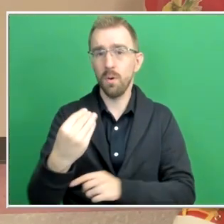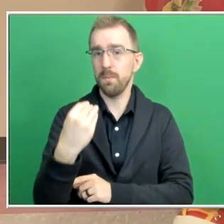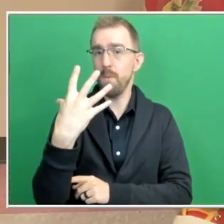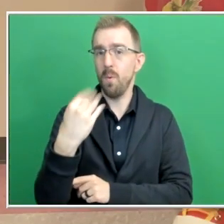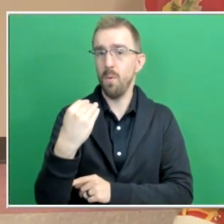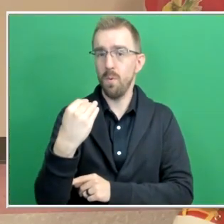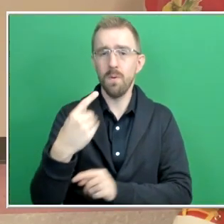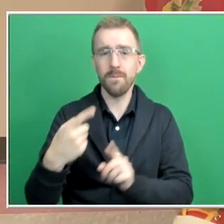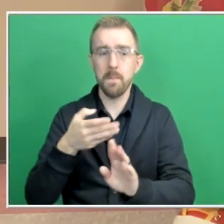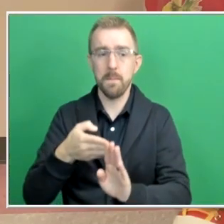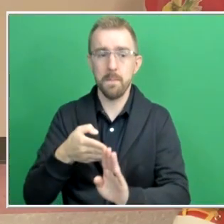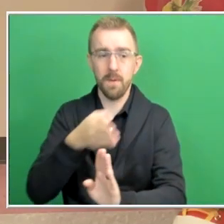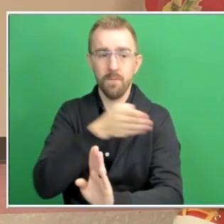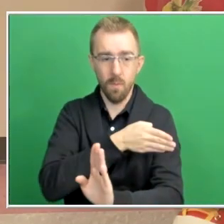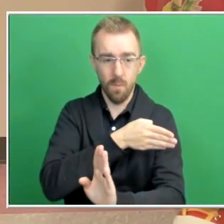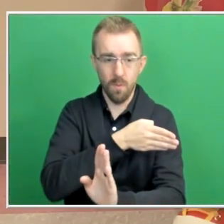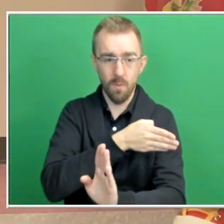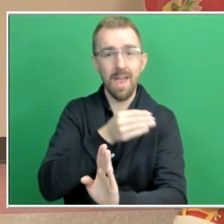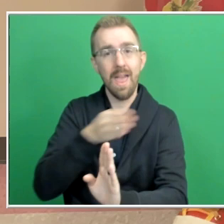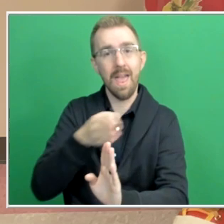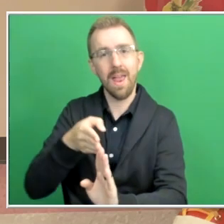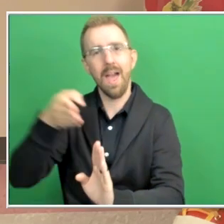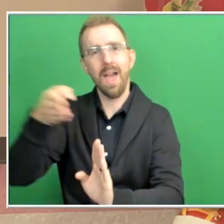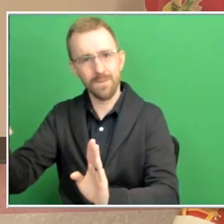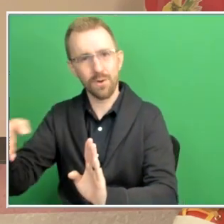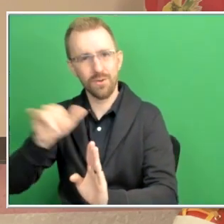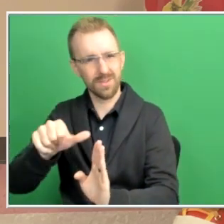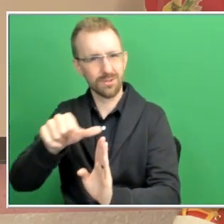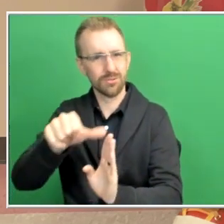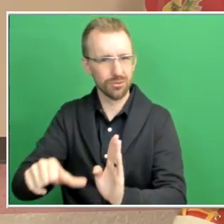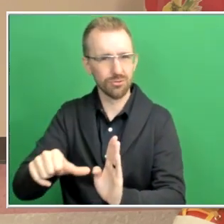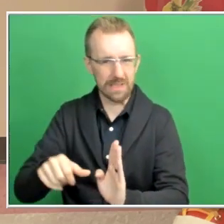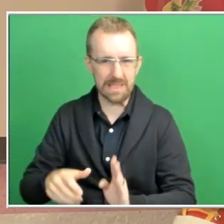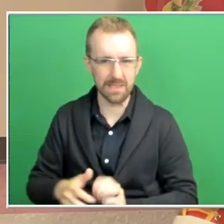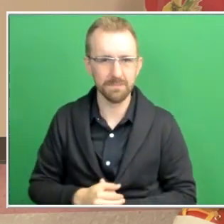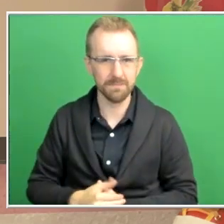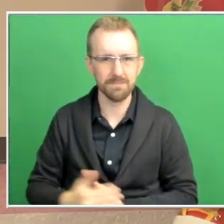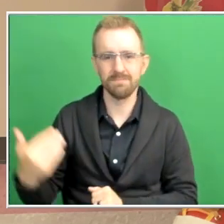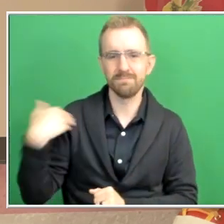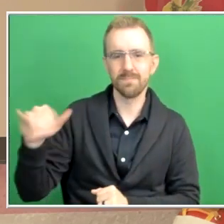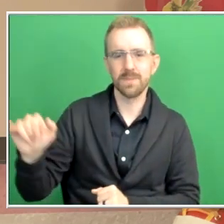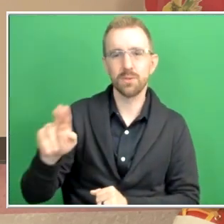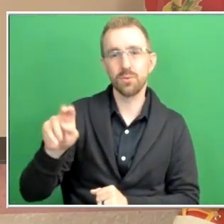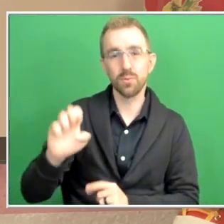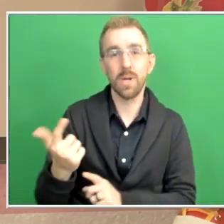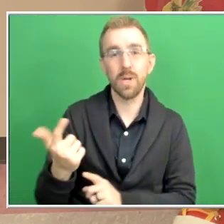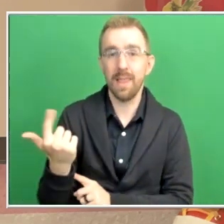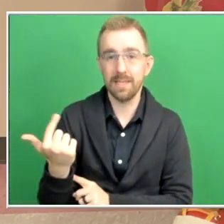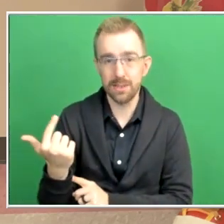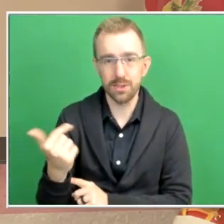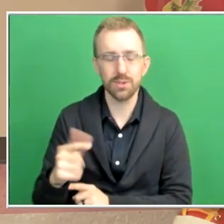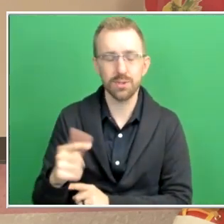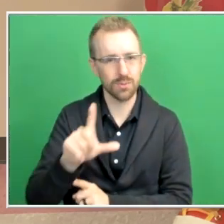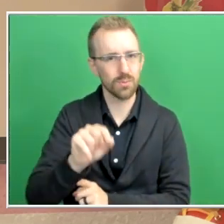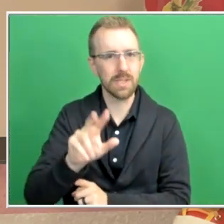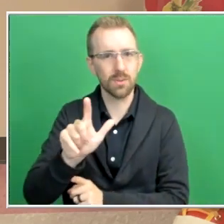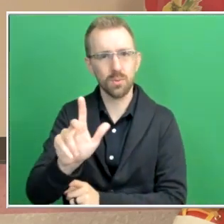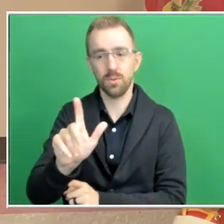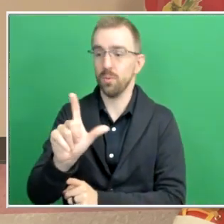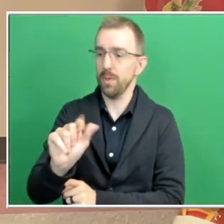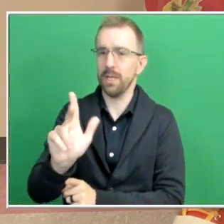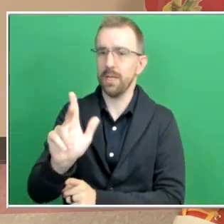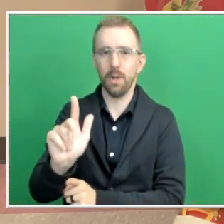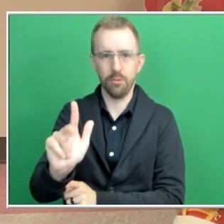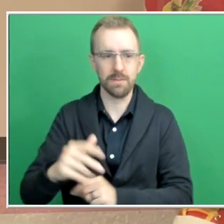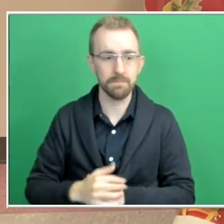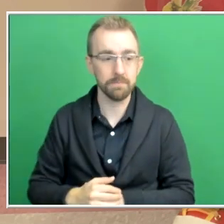before and after your bariatric surgery in June of last year, so 2023. Correct. So, first of all, that's